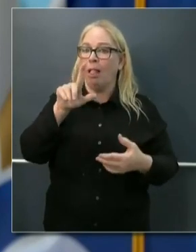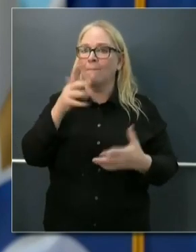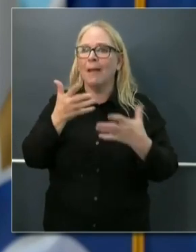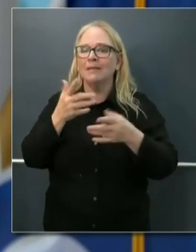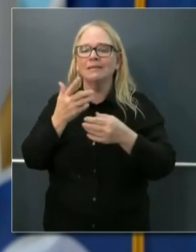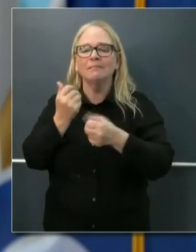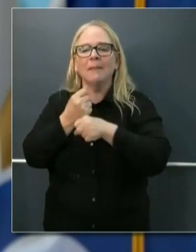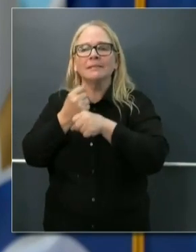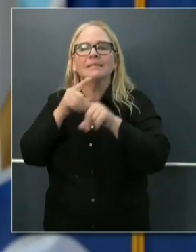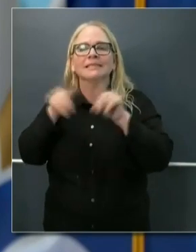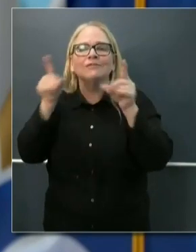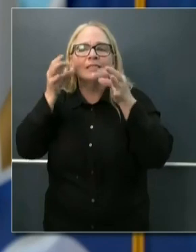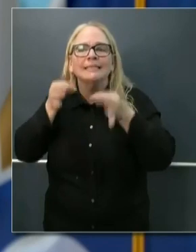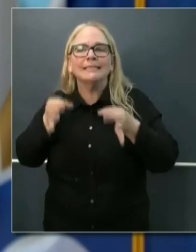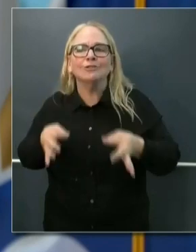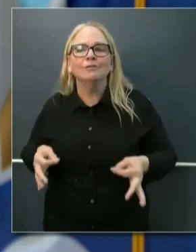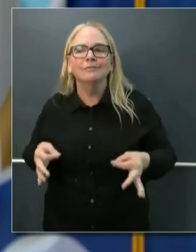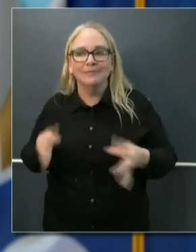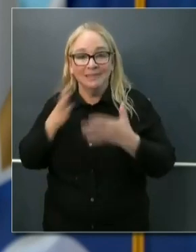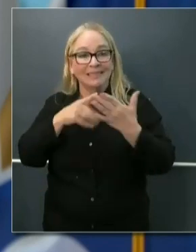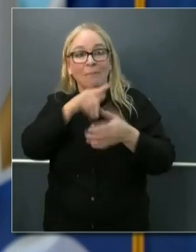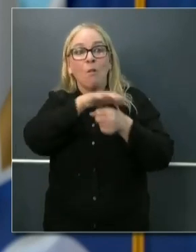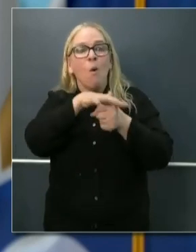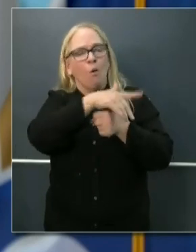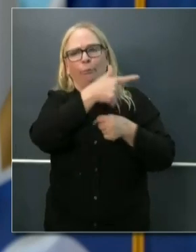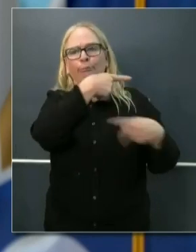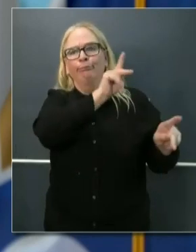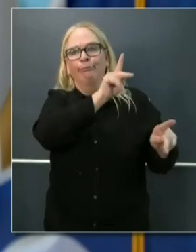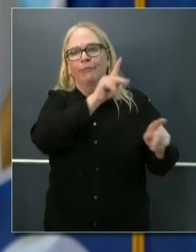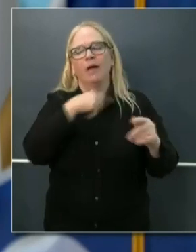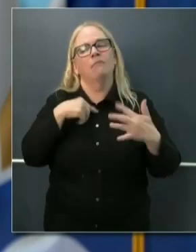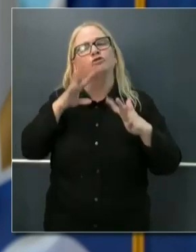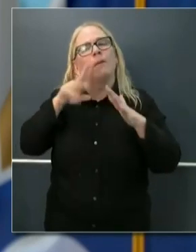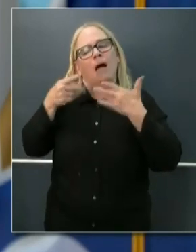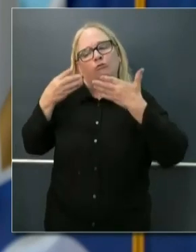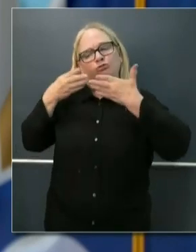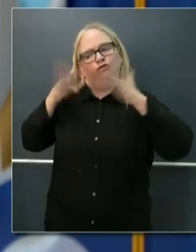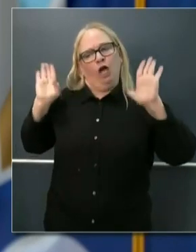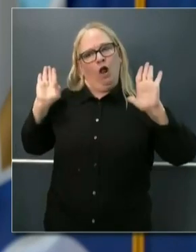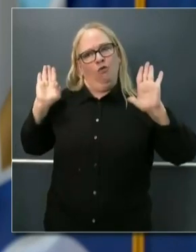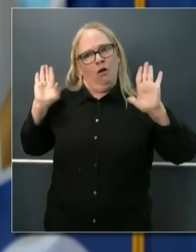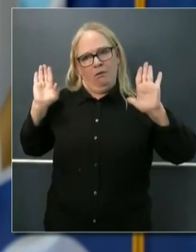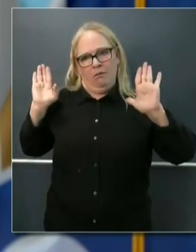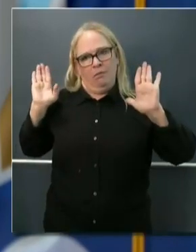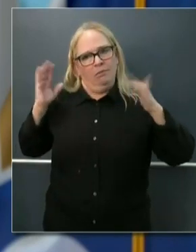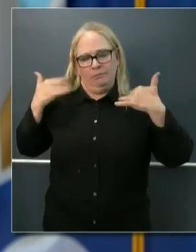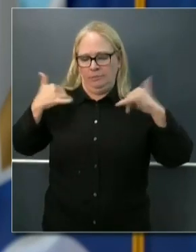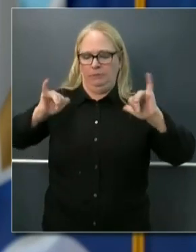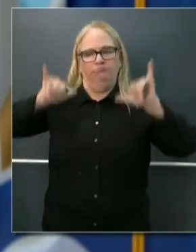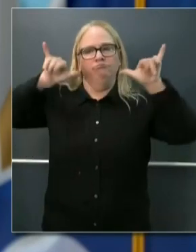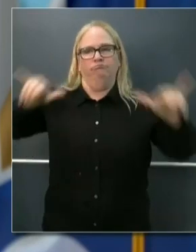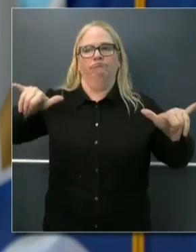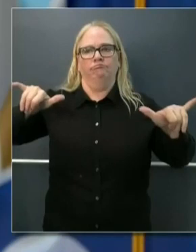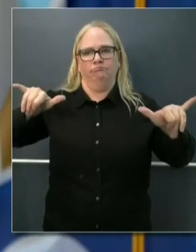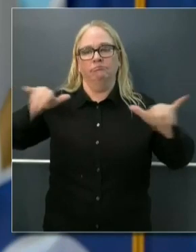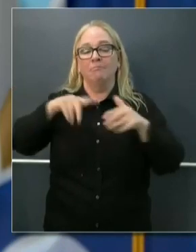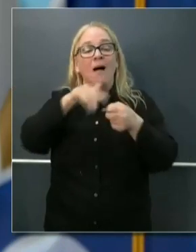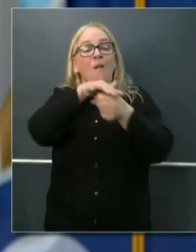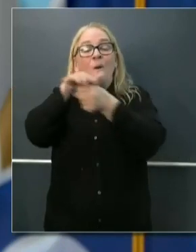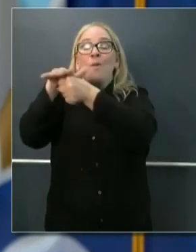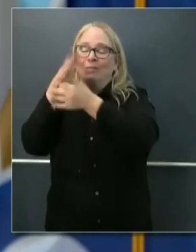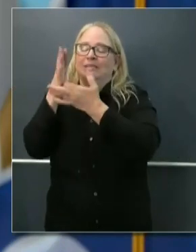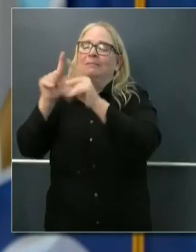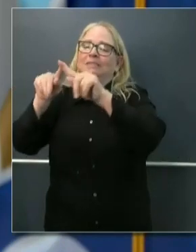gave you, as I do on a day like this, is in the aggregate. Again, none of us live in the aggregate. And so, too, when we